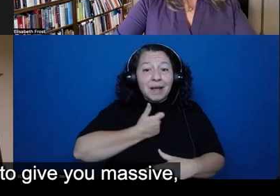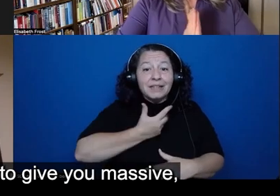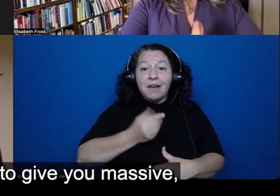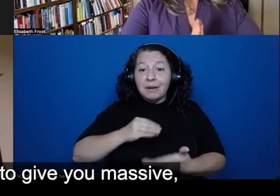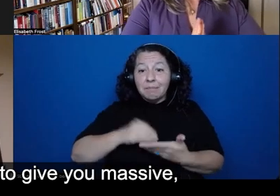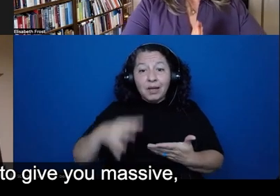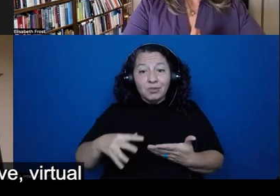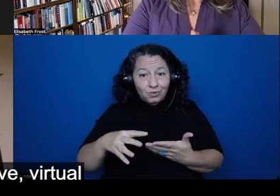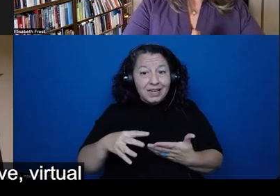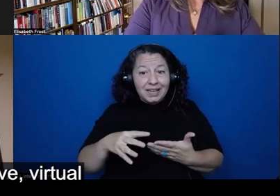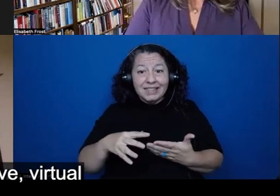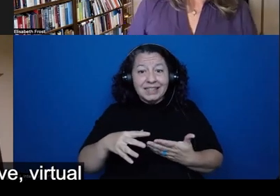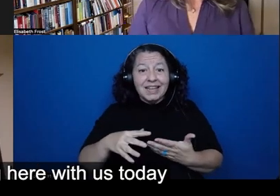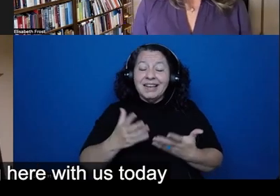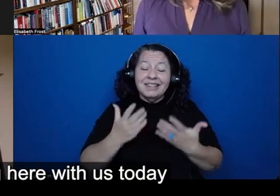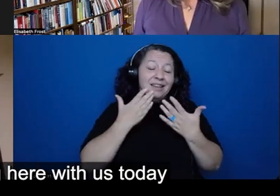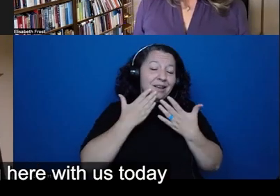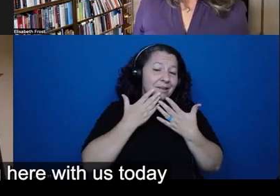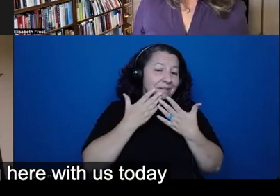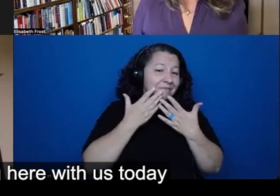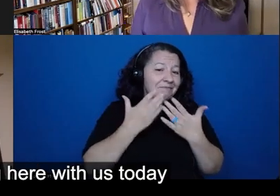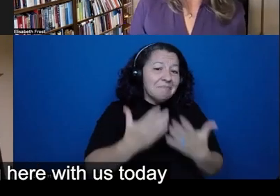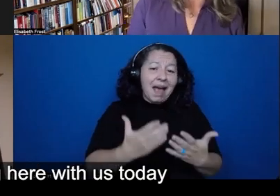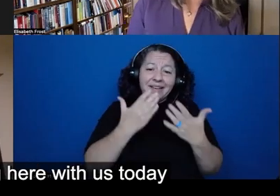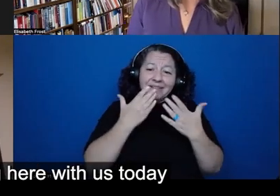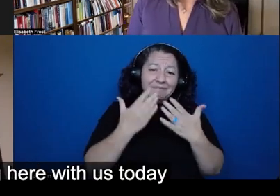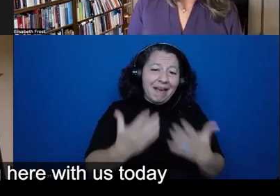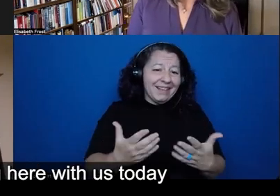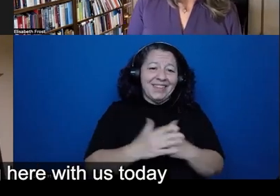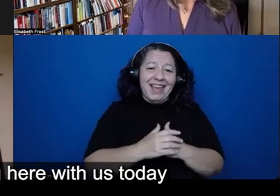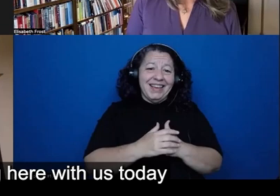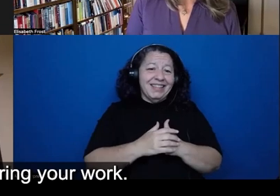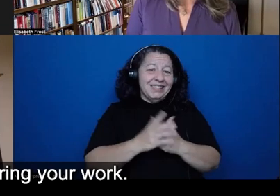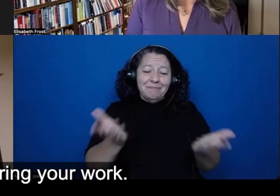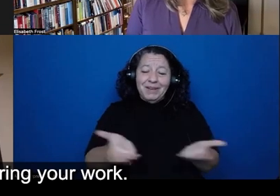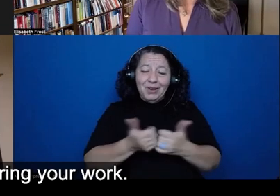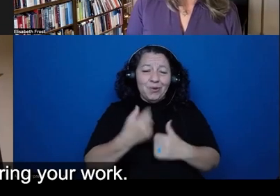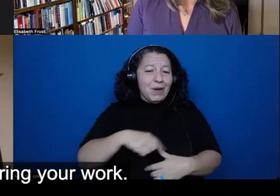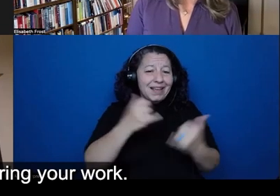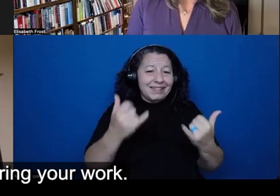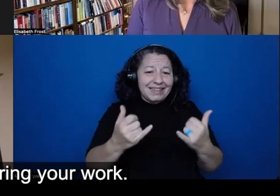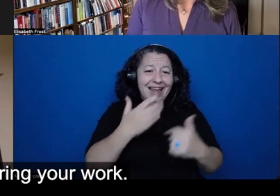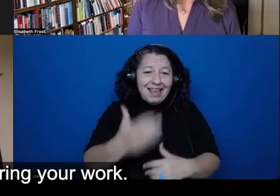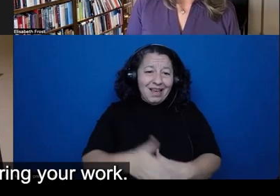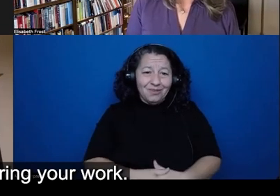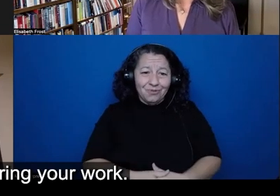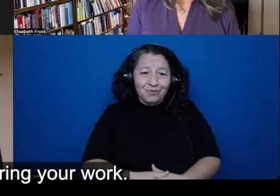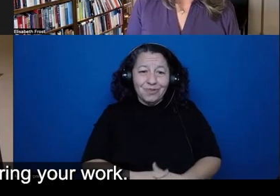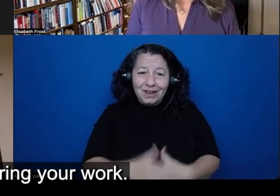give you massive, massive virtual thanks for being here with us today, and for sharing your